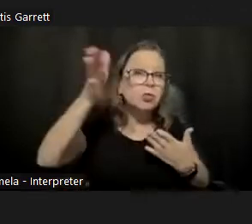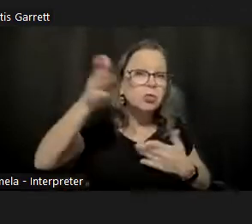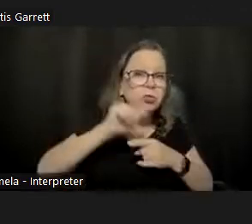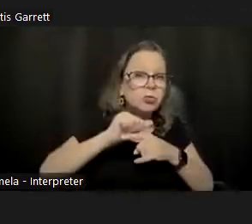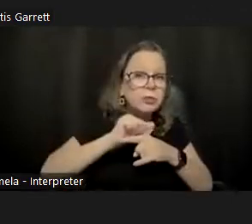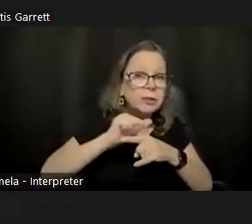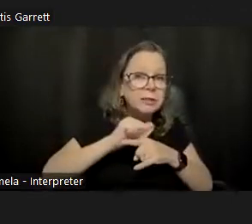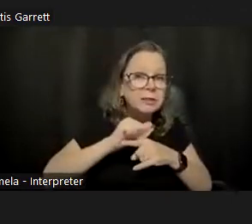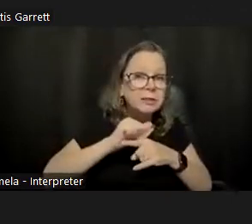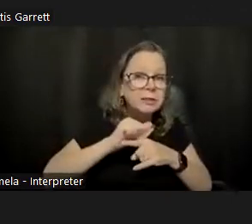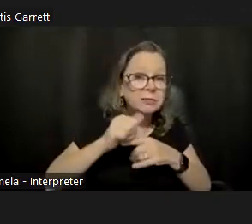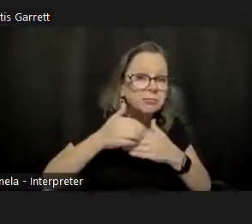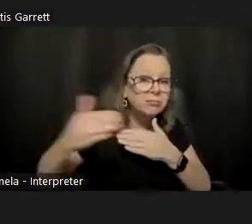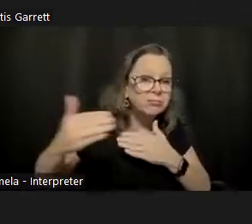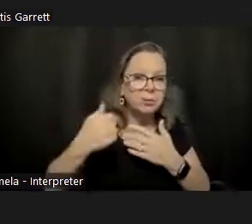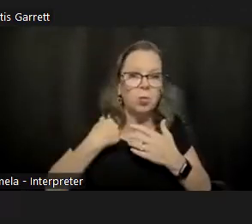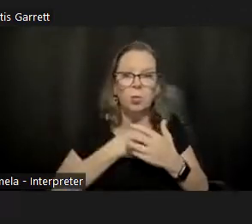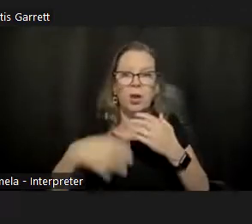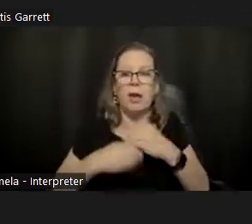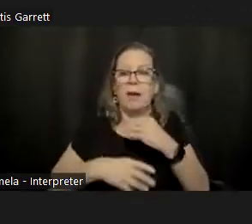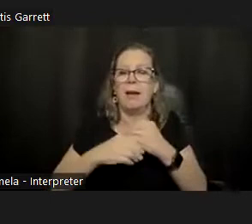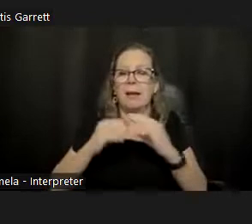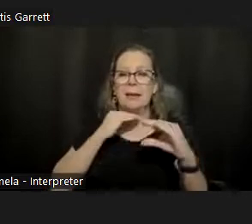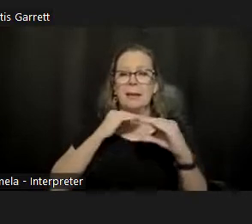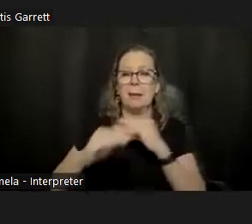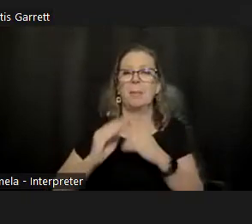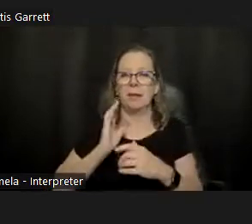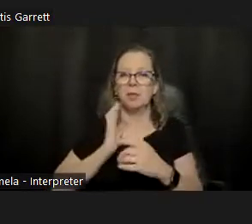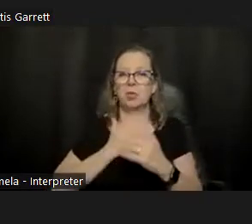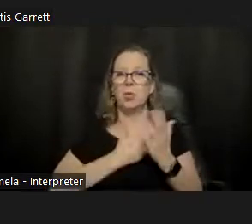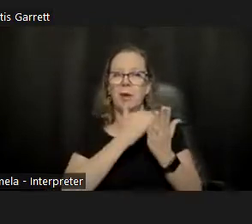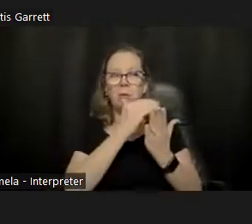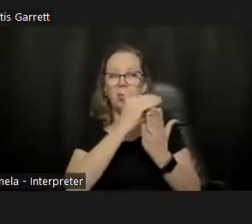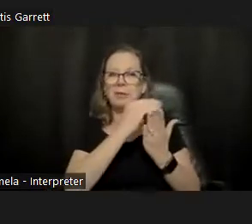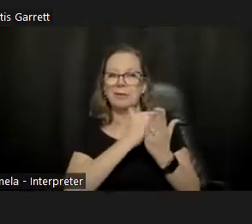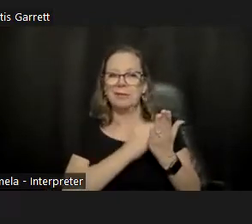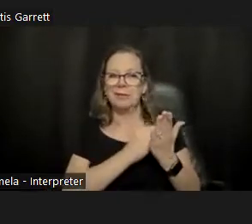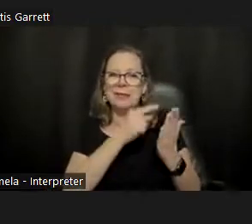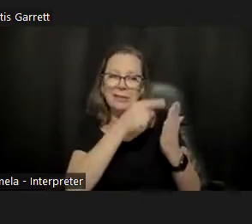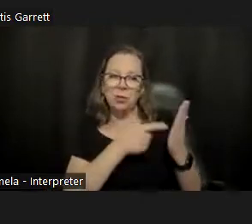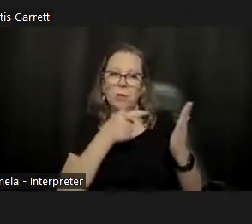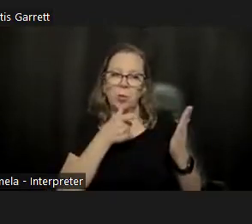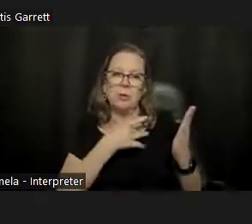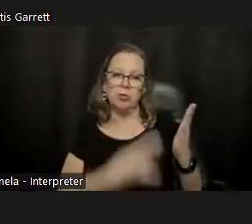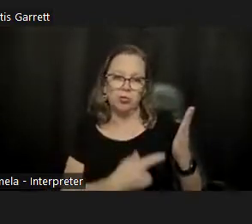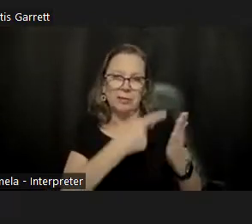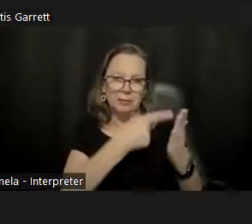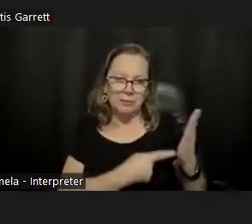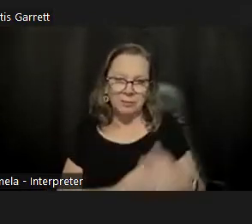we are adding emails to our interest list.